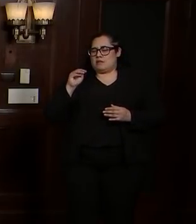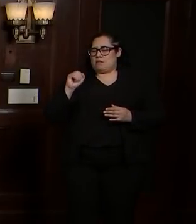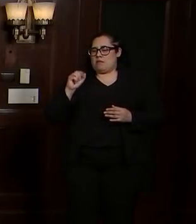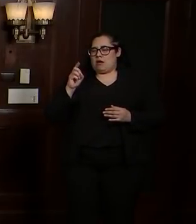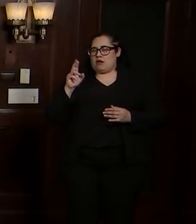Christine.